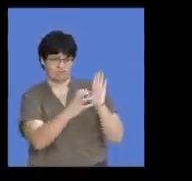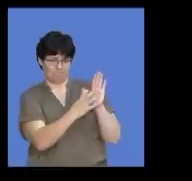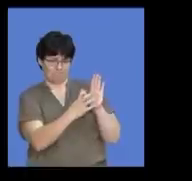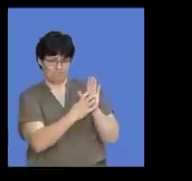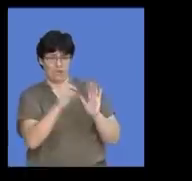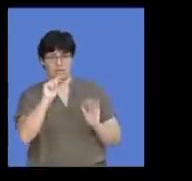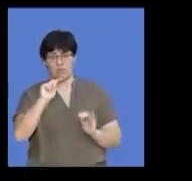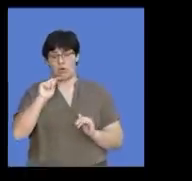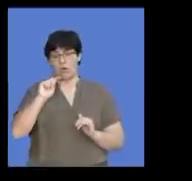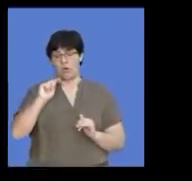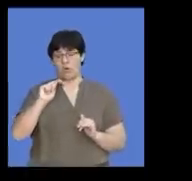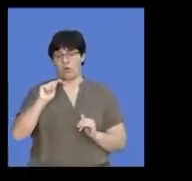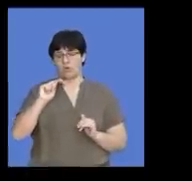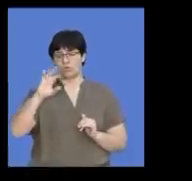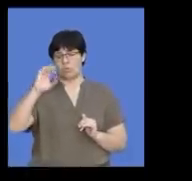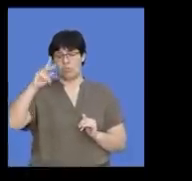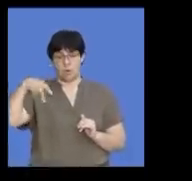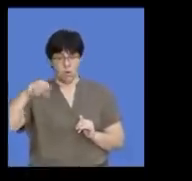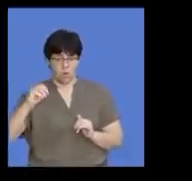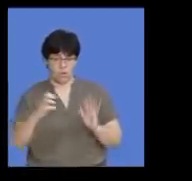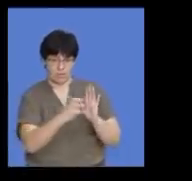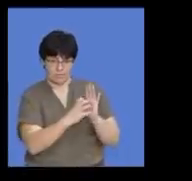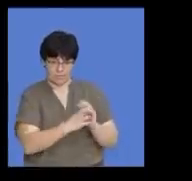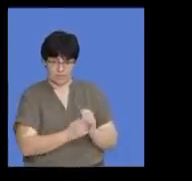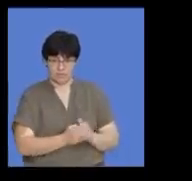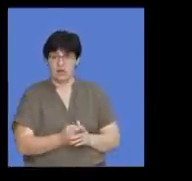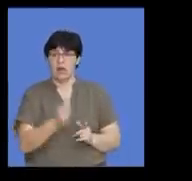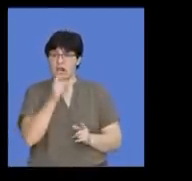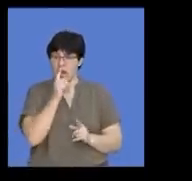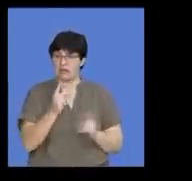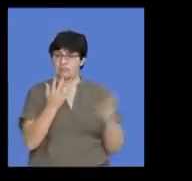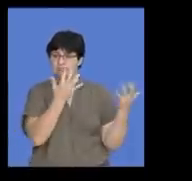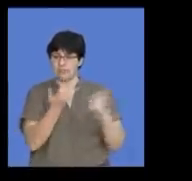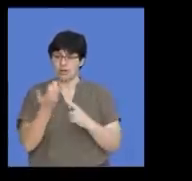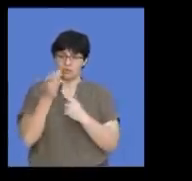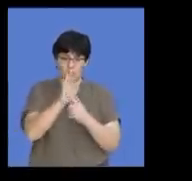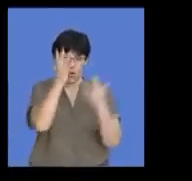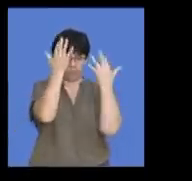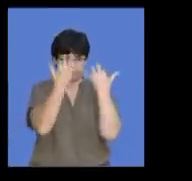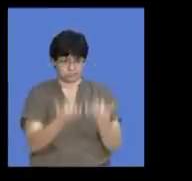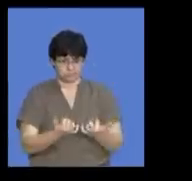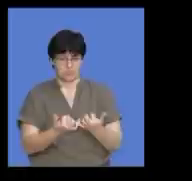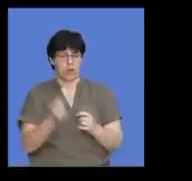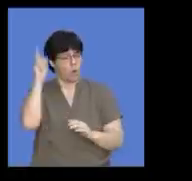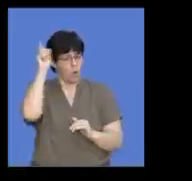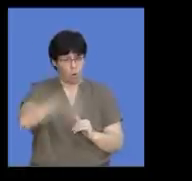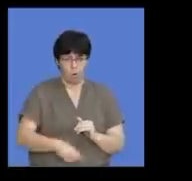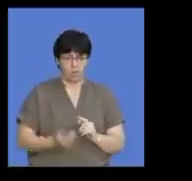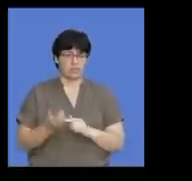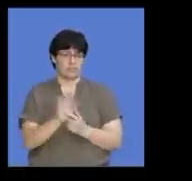standard instructions, calculations, awarding of marks, and make sure that your